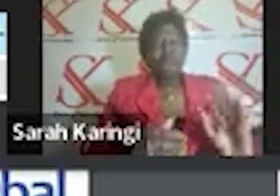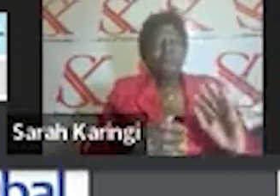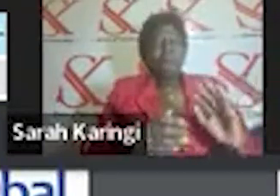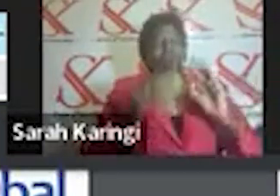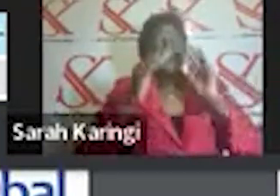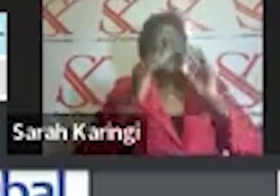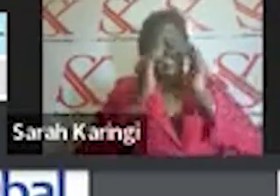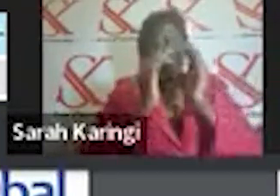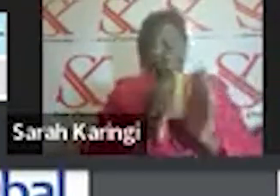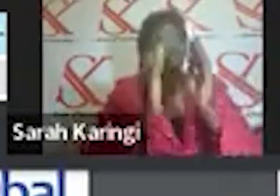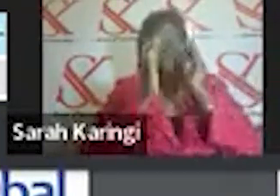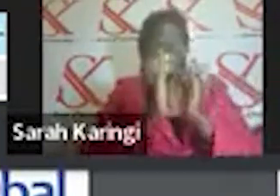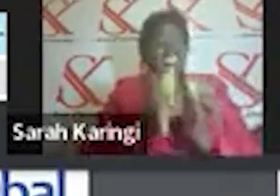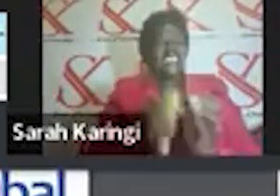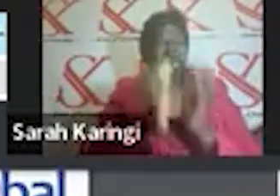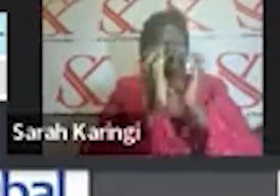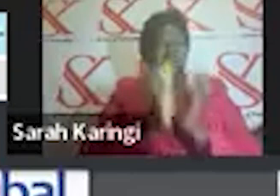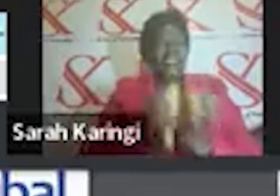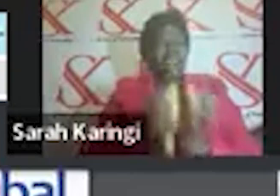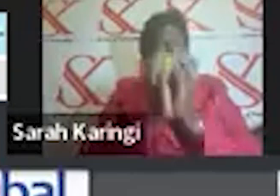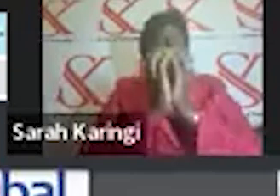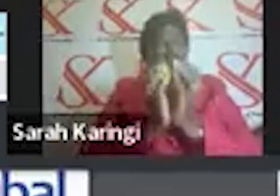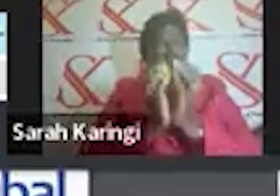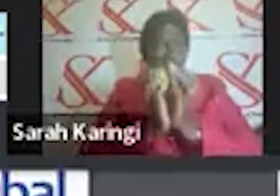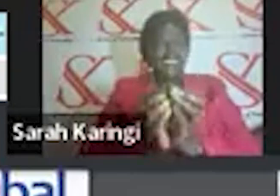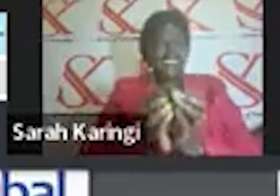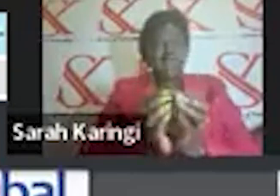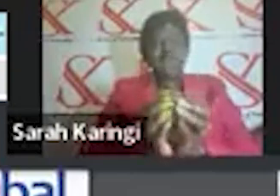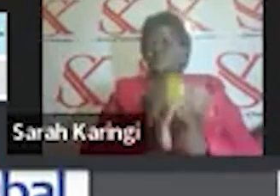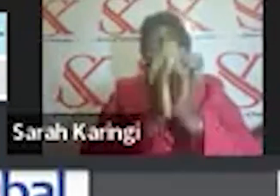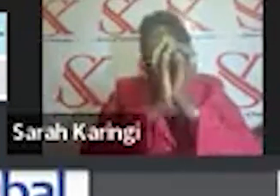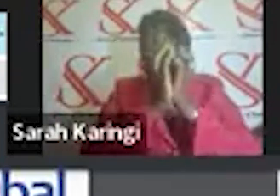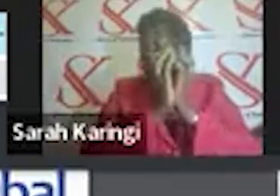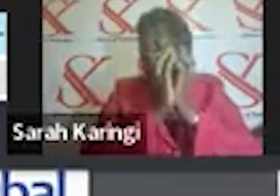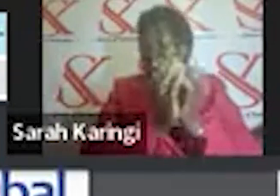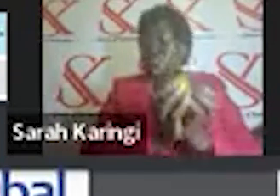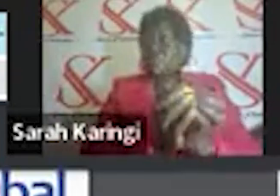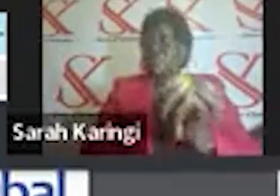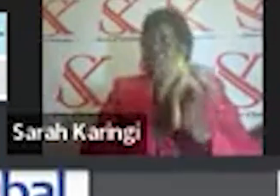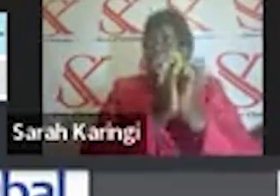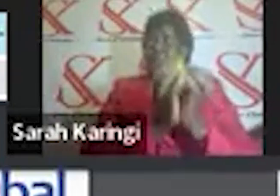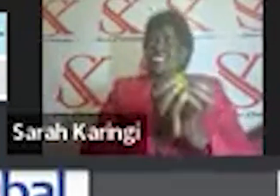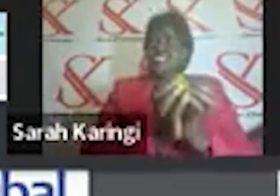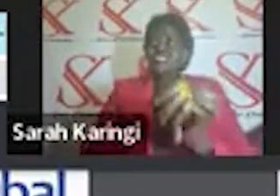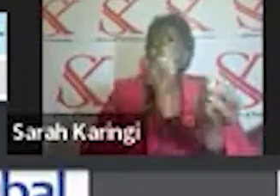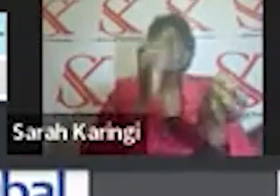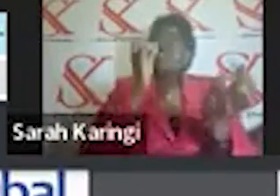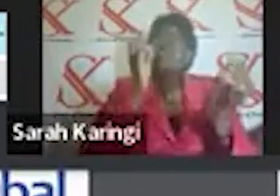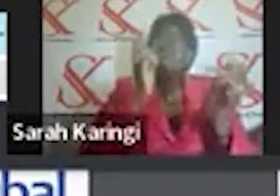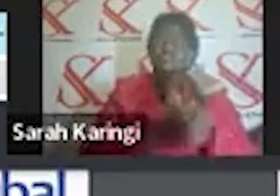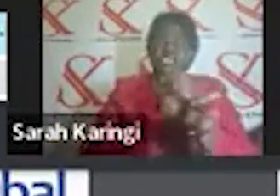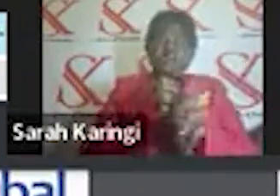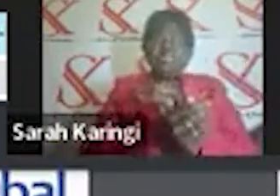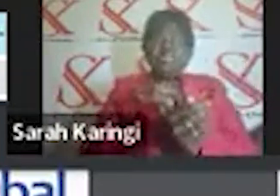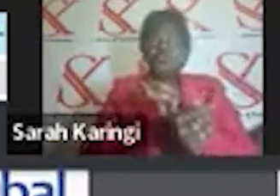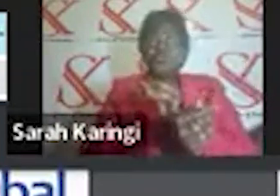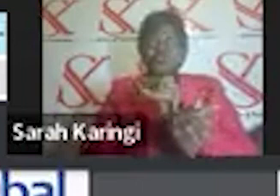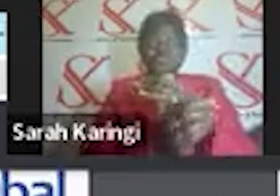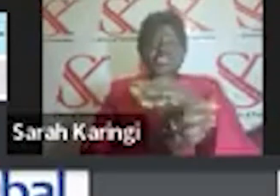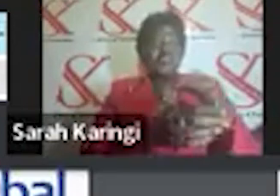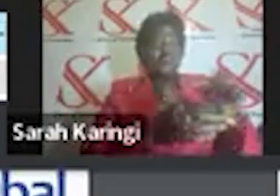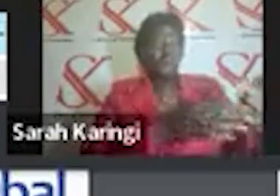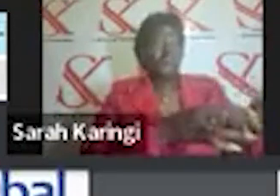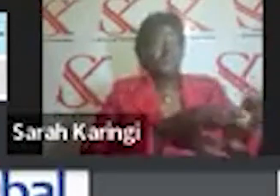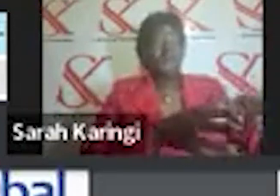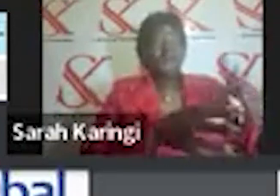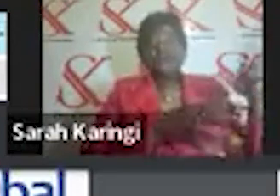So you have to protect your brand by all means, by whichever means. What I mean by brand is, don't ever go